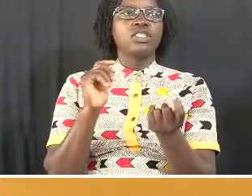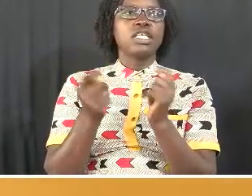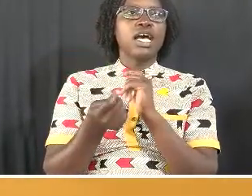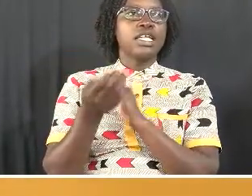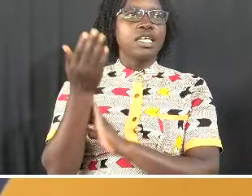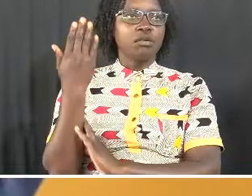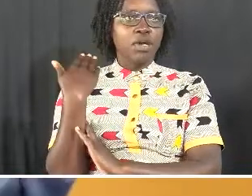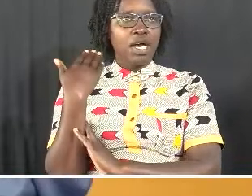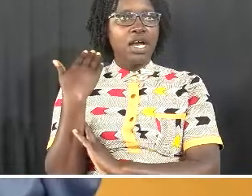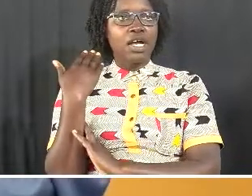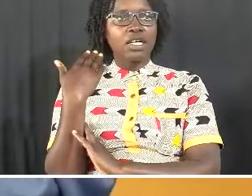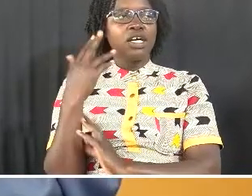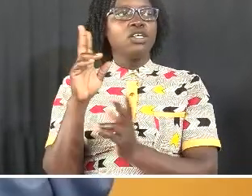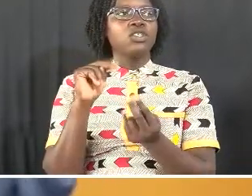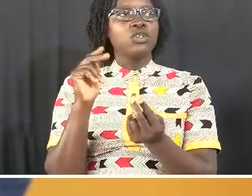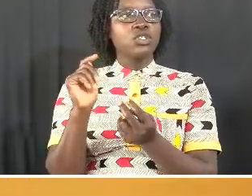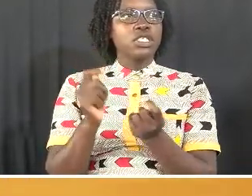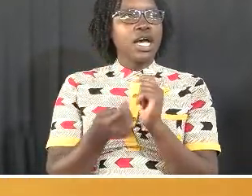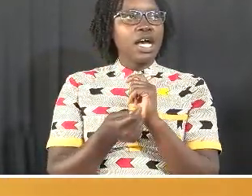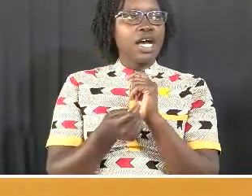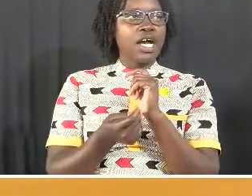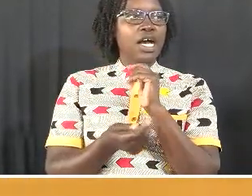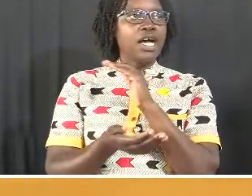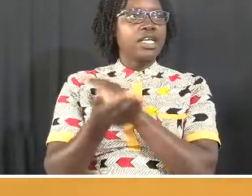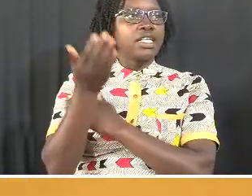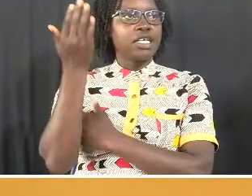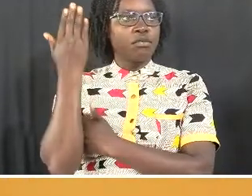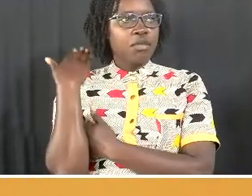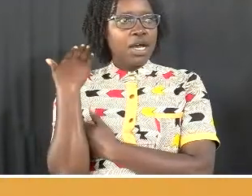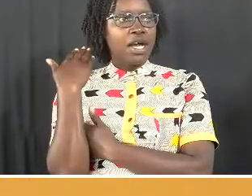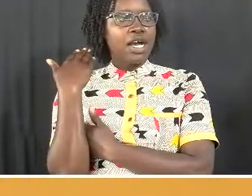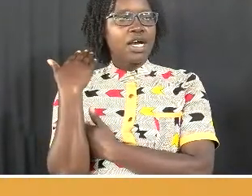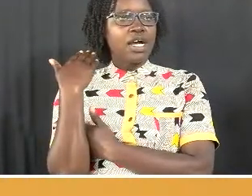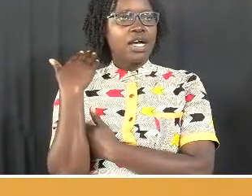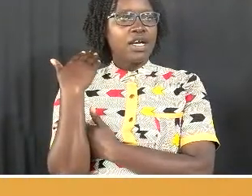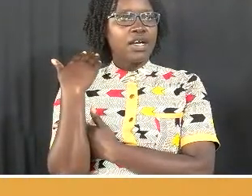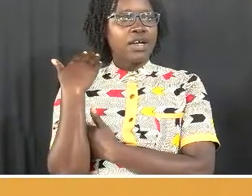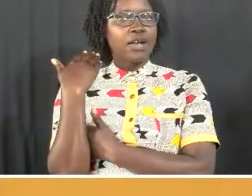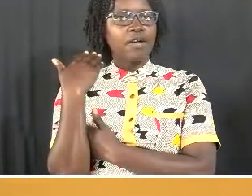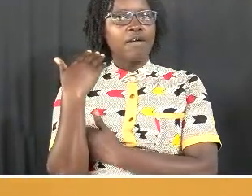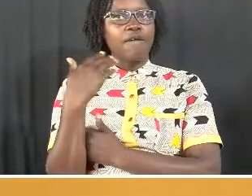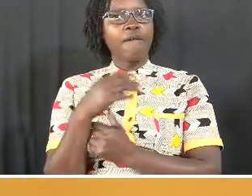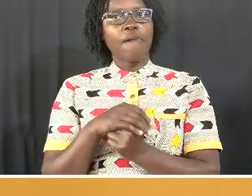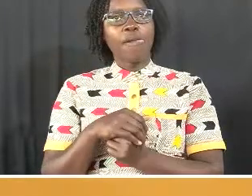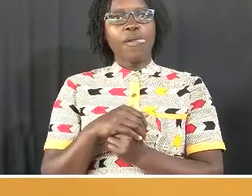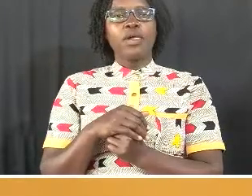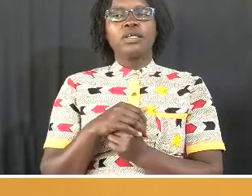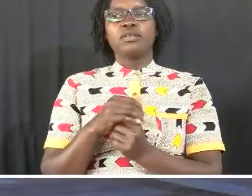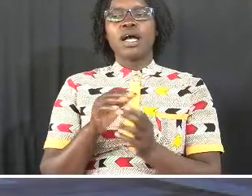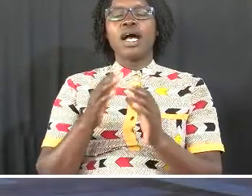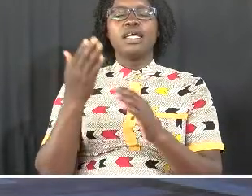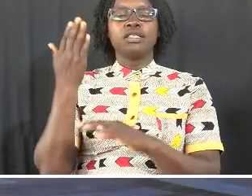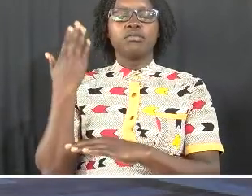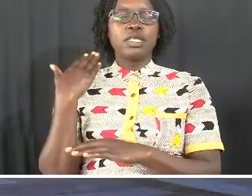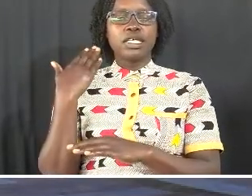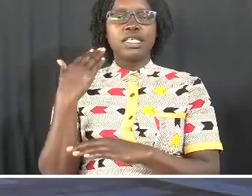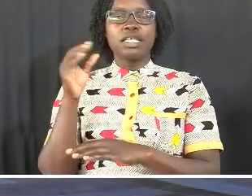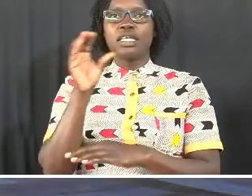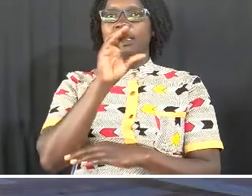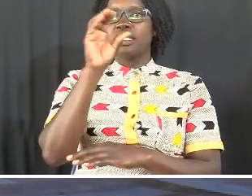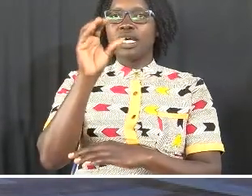No turning back. No turning back. The world behind